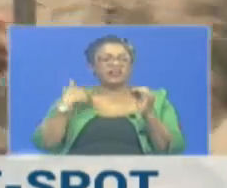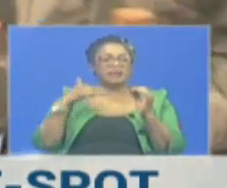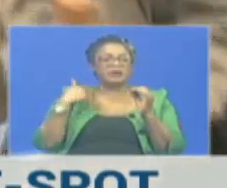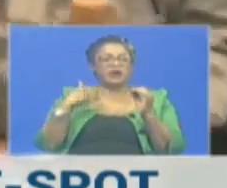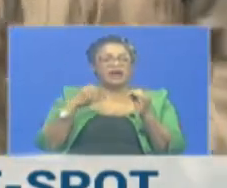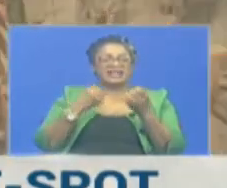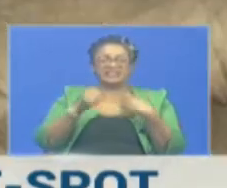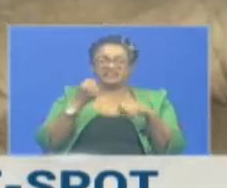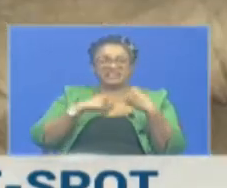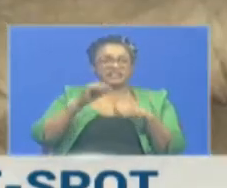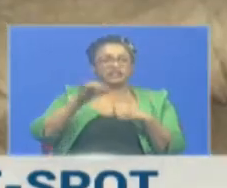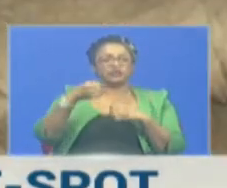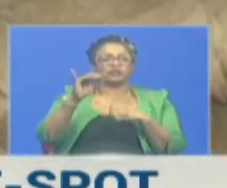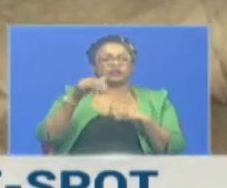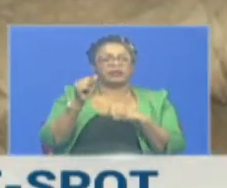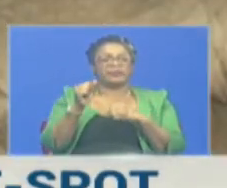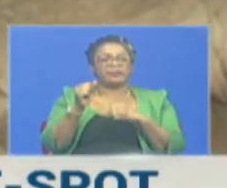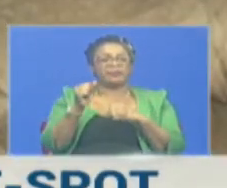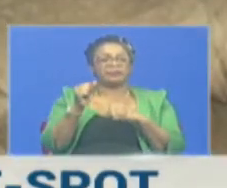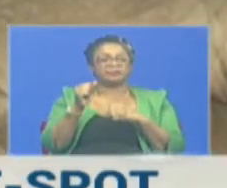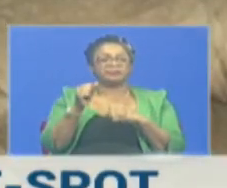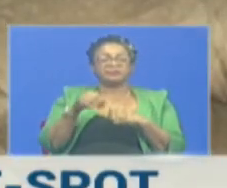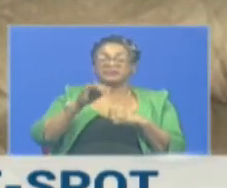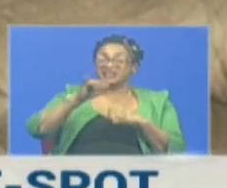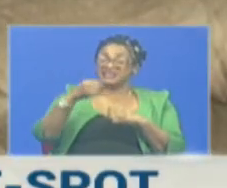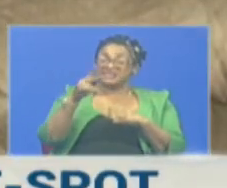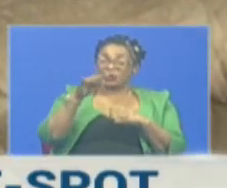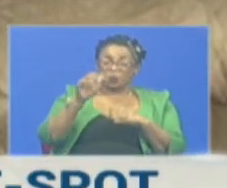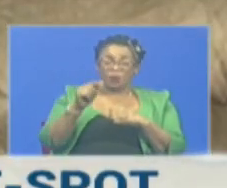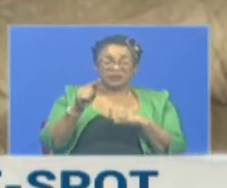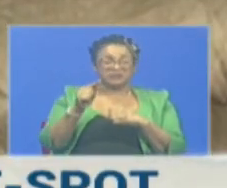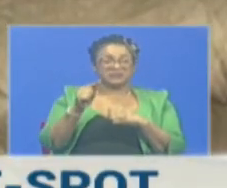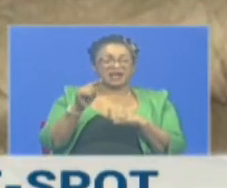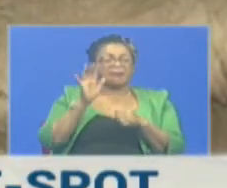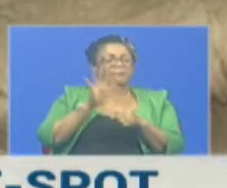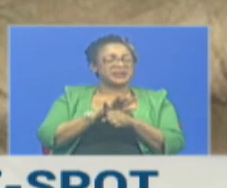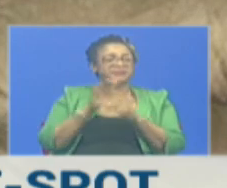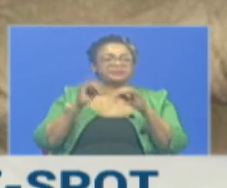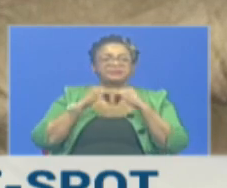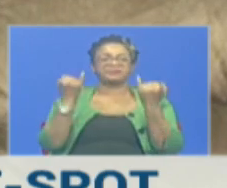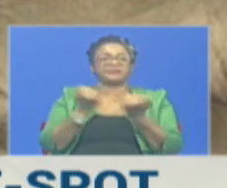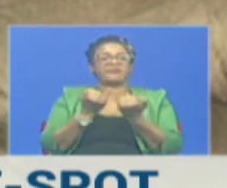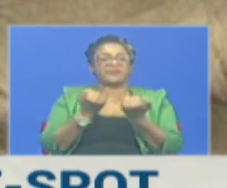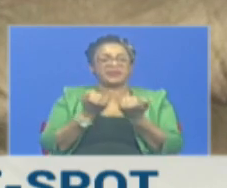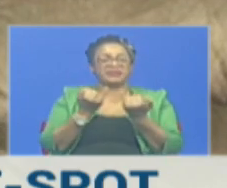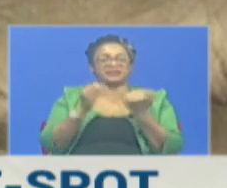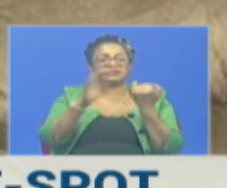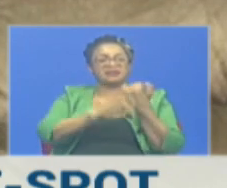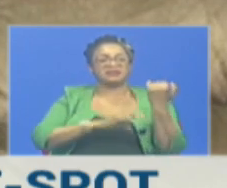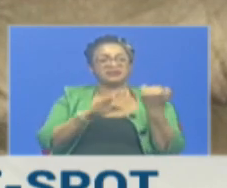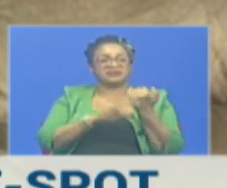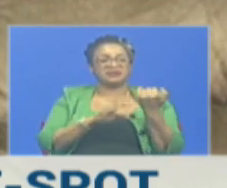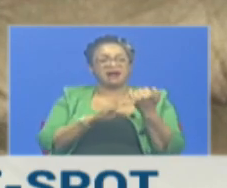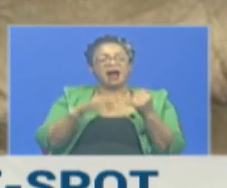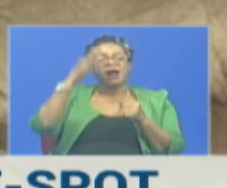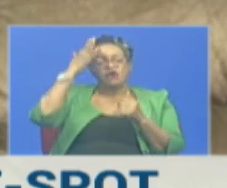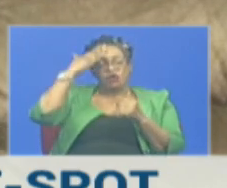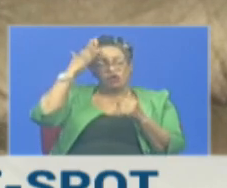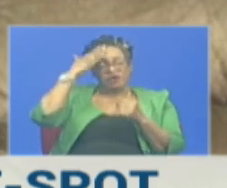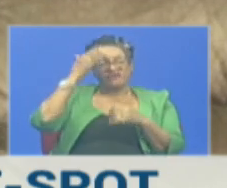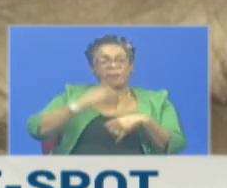activities in Juja. JKUAT, and indeed many institutions across the country are known for producing